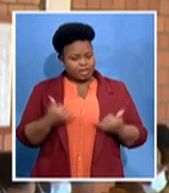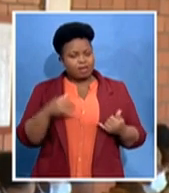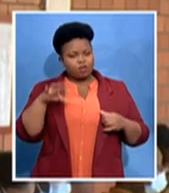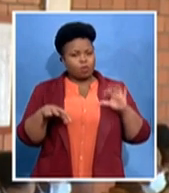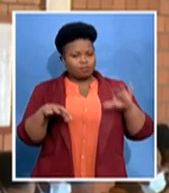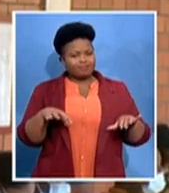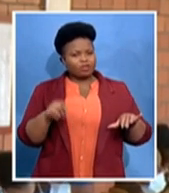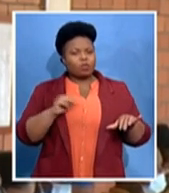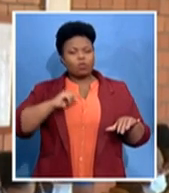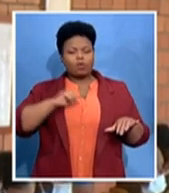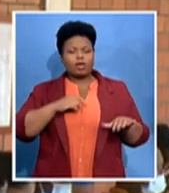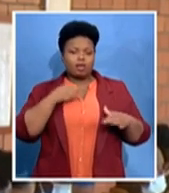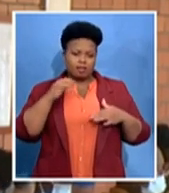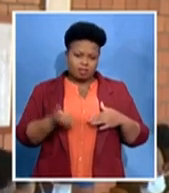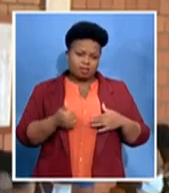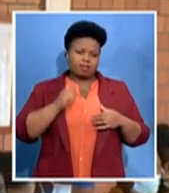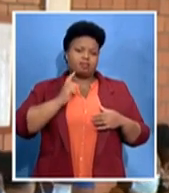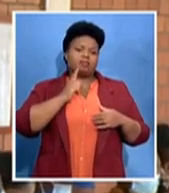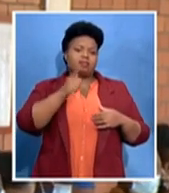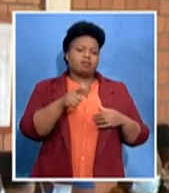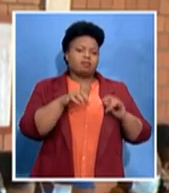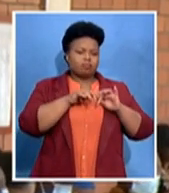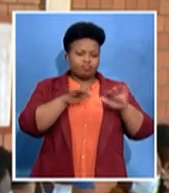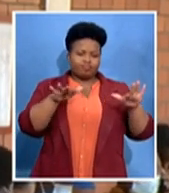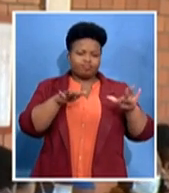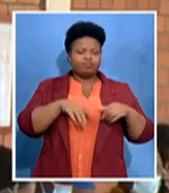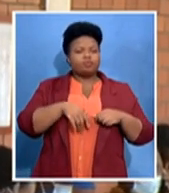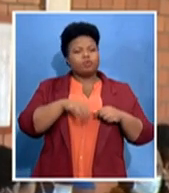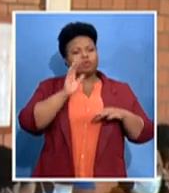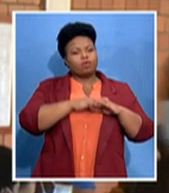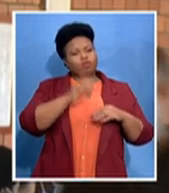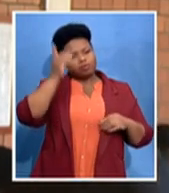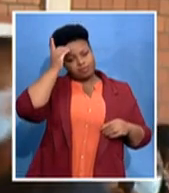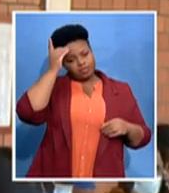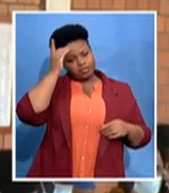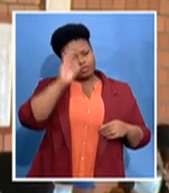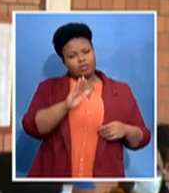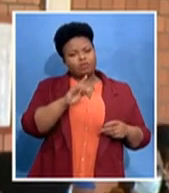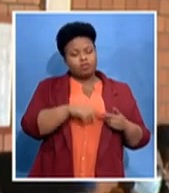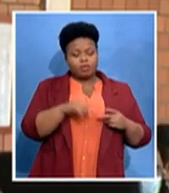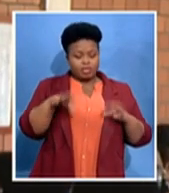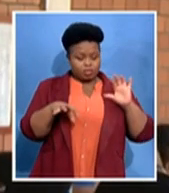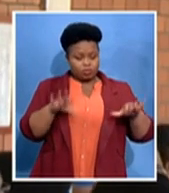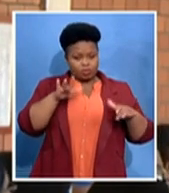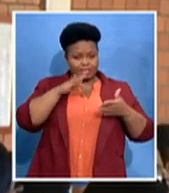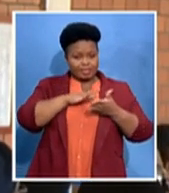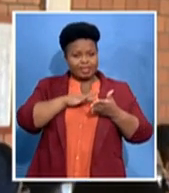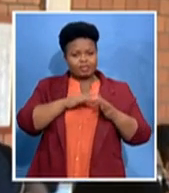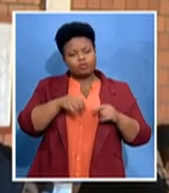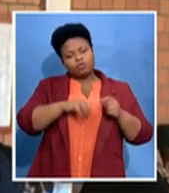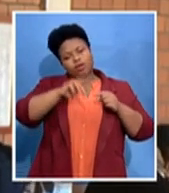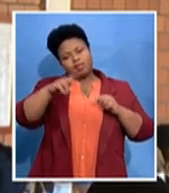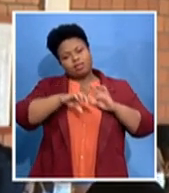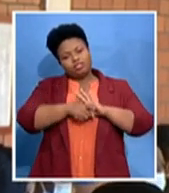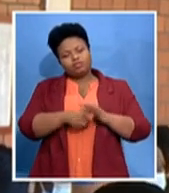continuing outwardly from eThekwini or from these two centers to other districts. Well, if you can just explain, because we